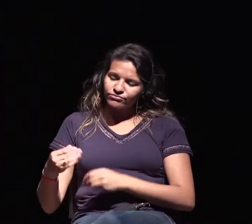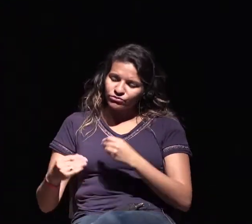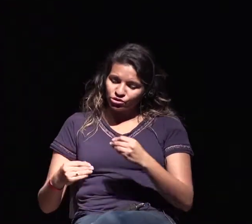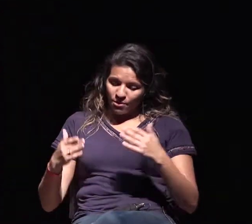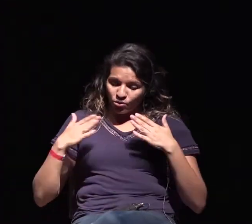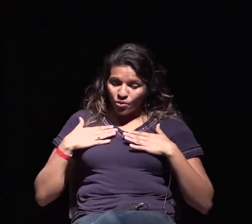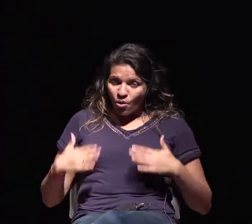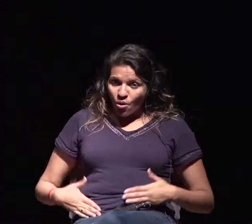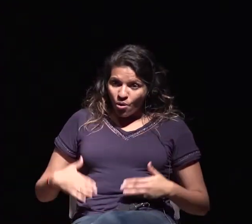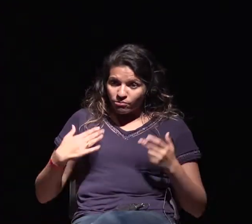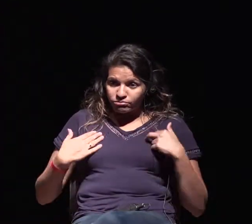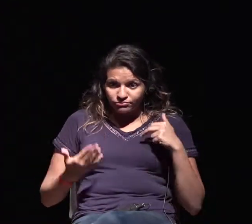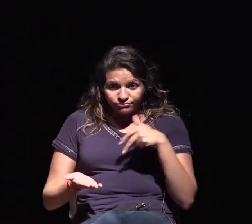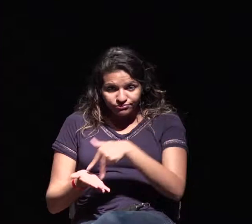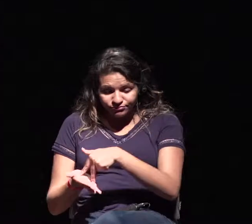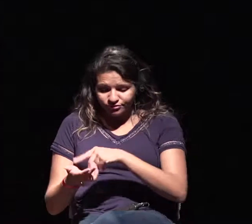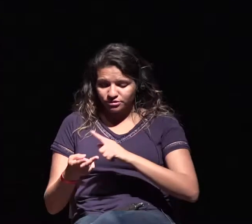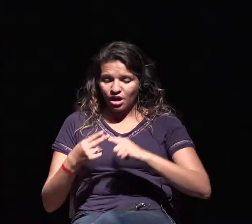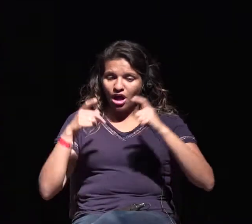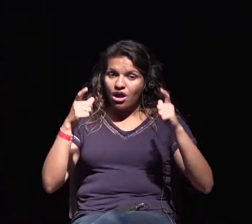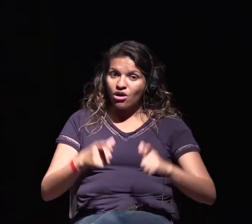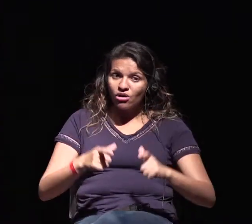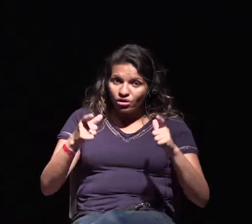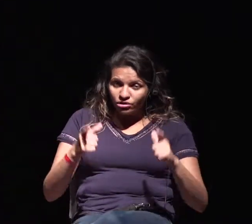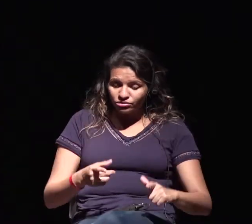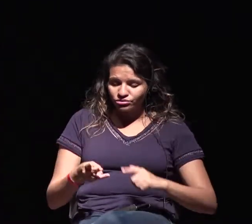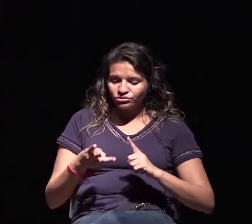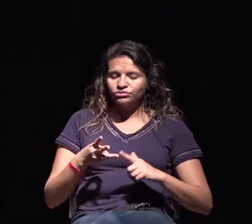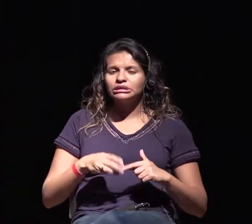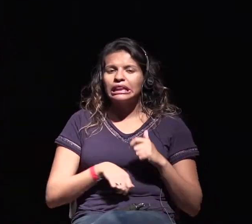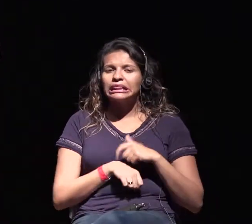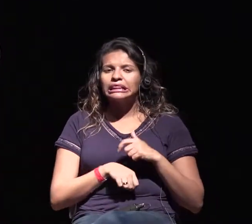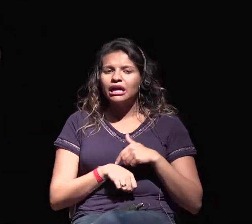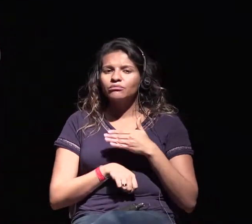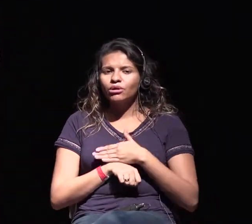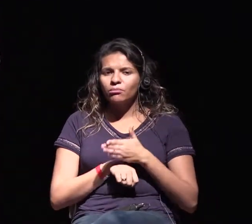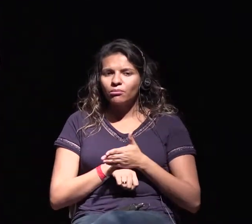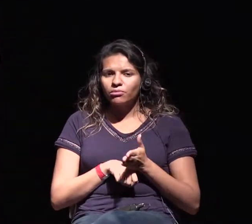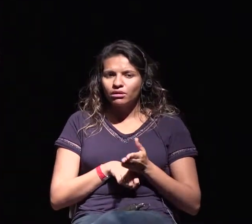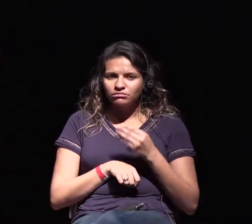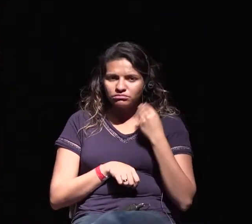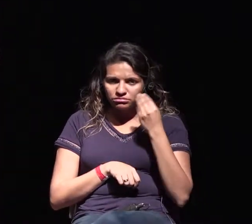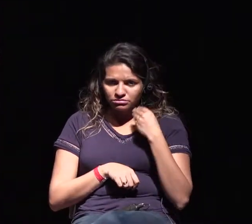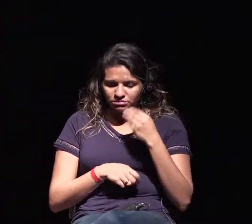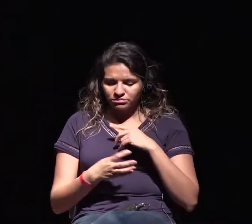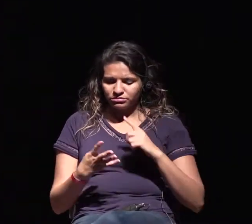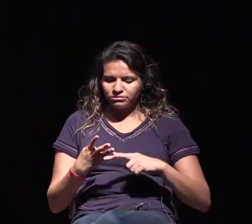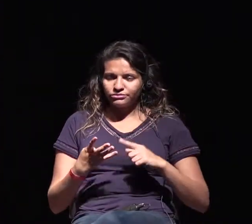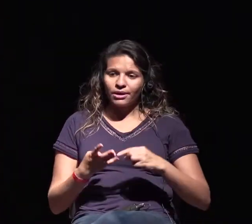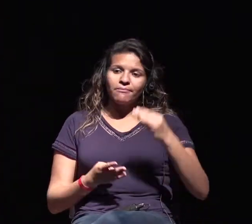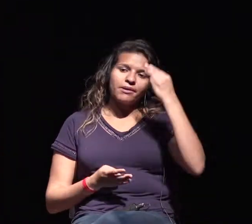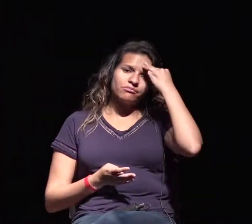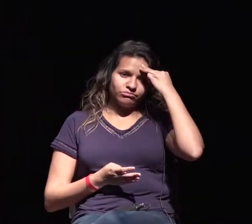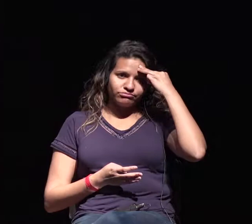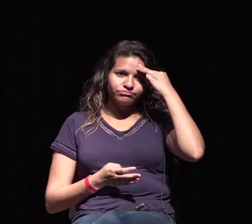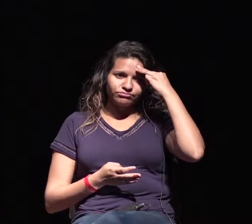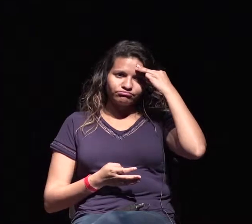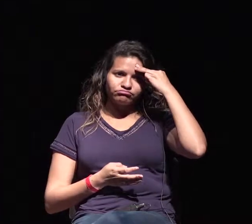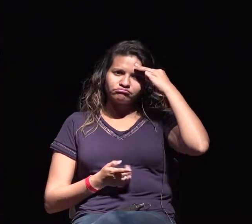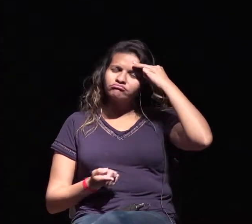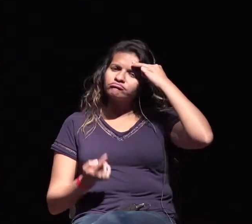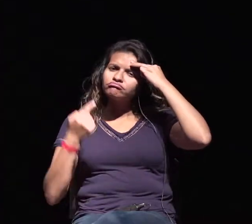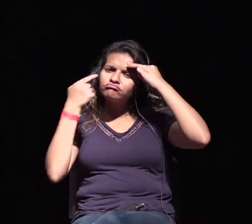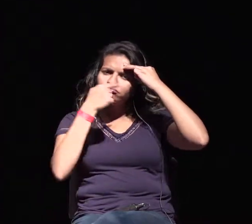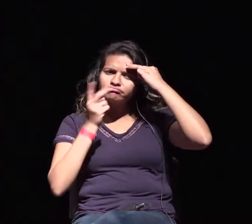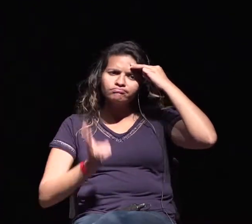the time taken for its experience, and the memory that remains once the